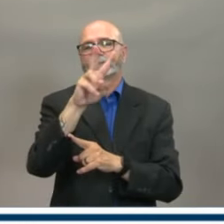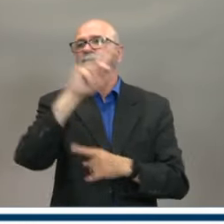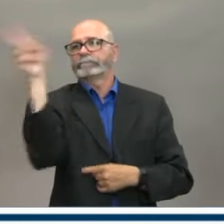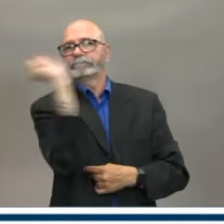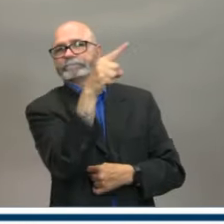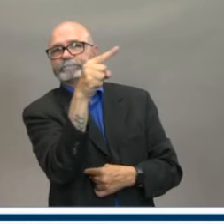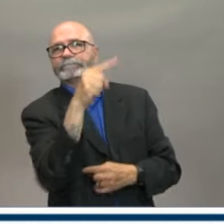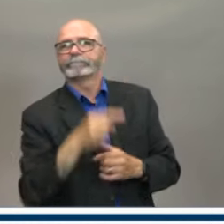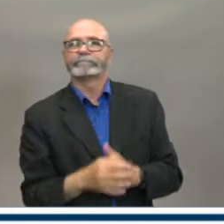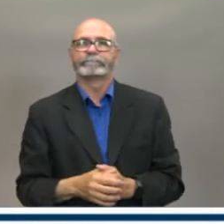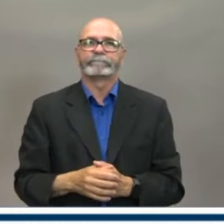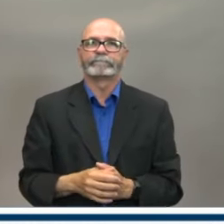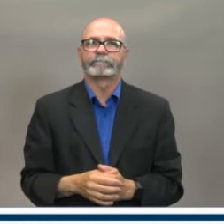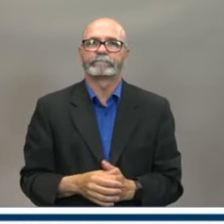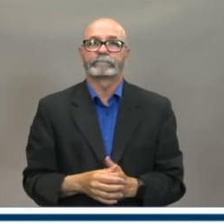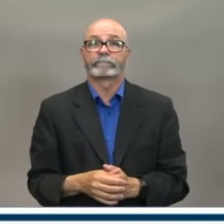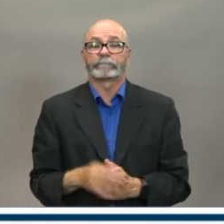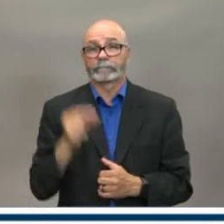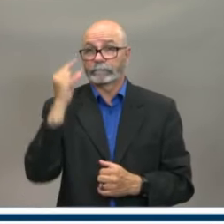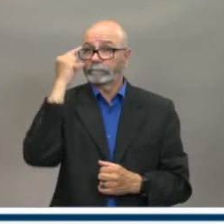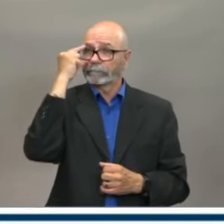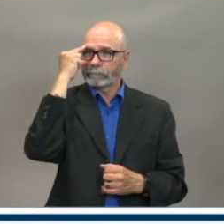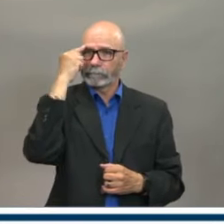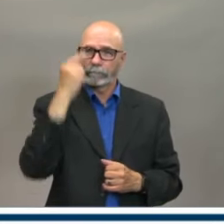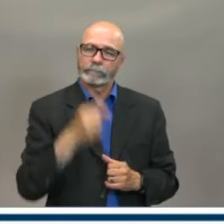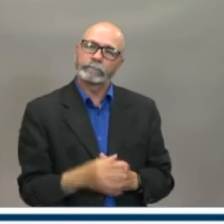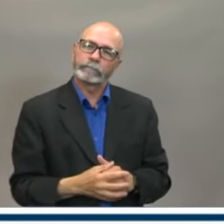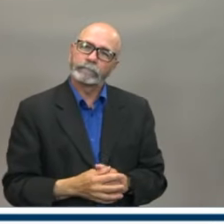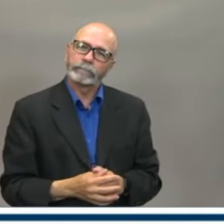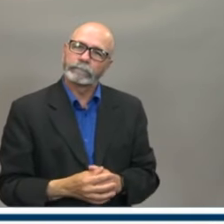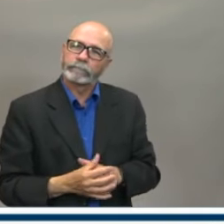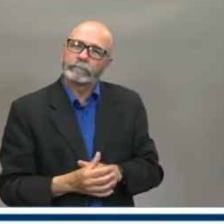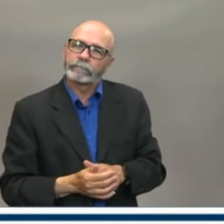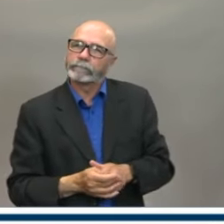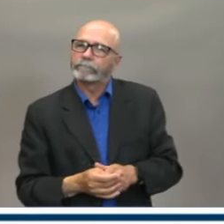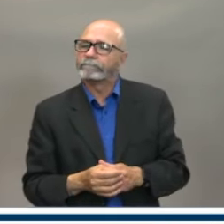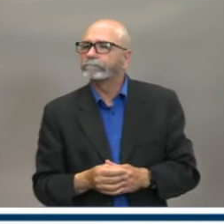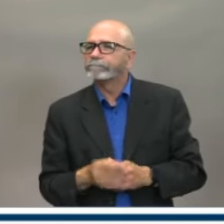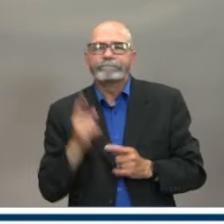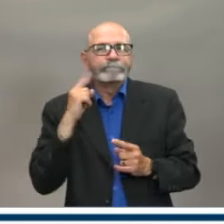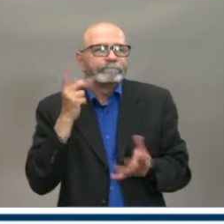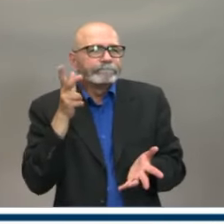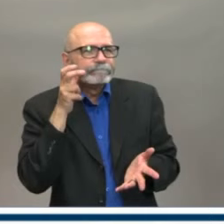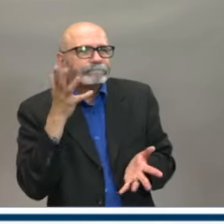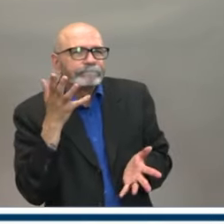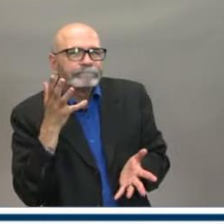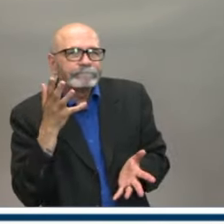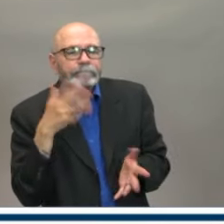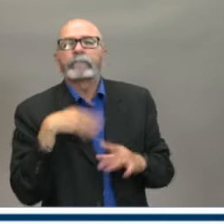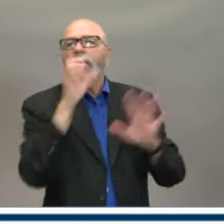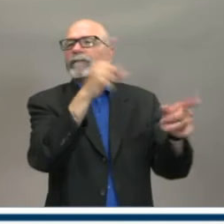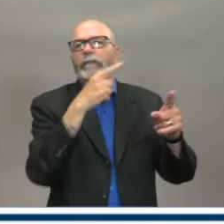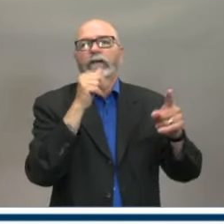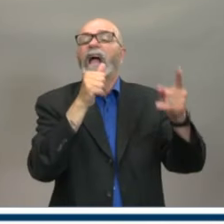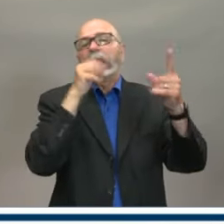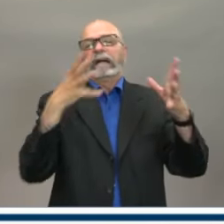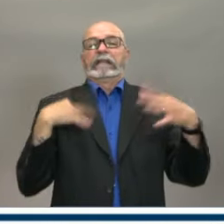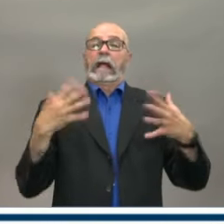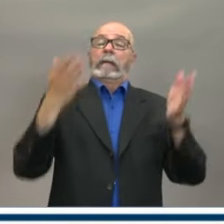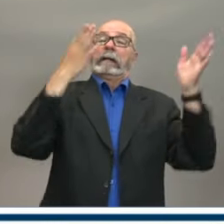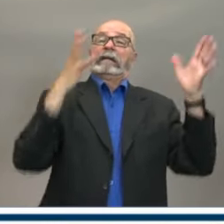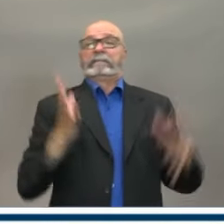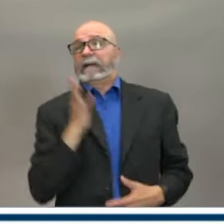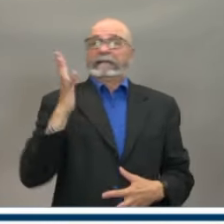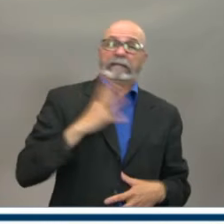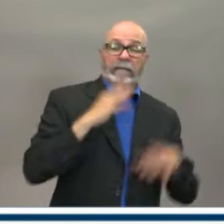Thank you. Dr. Strang, I'm wondering if you could talk about, I know we don't have an official plan yet to reopen Nova Scotia's economy, but in the